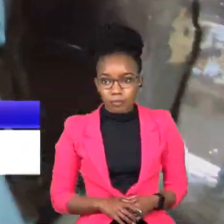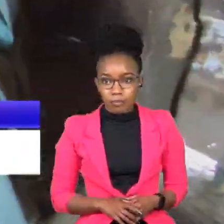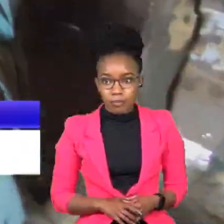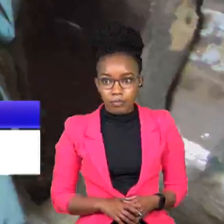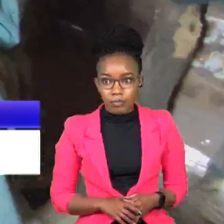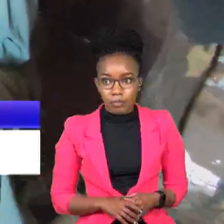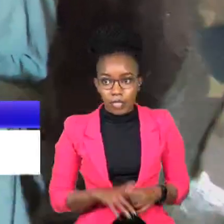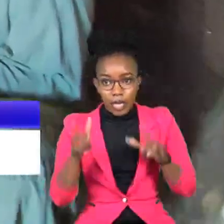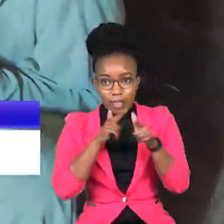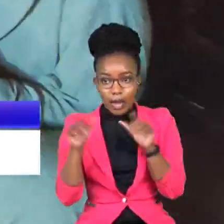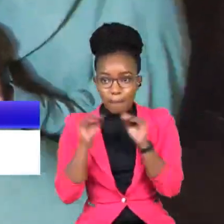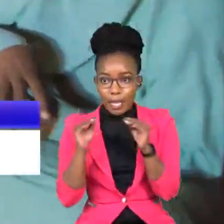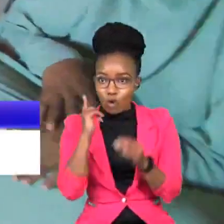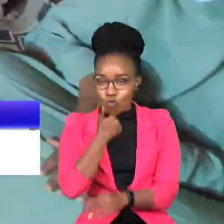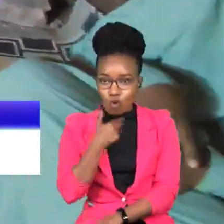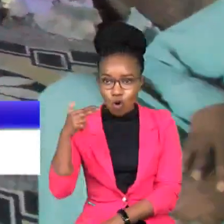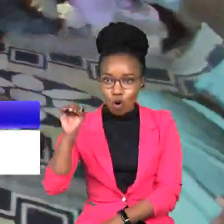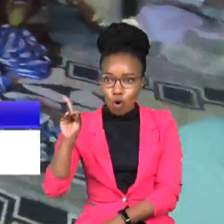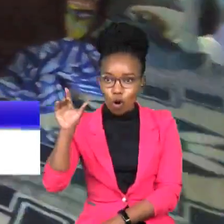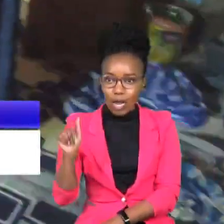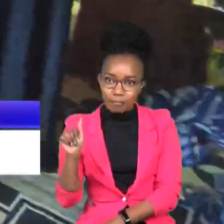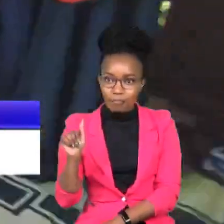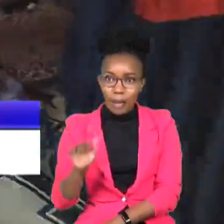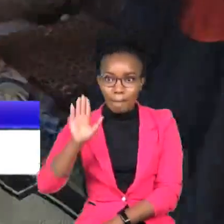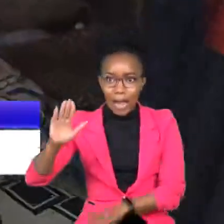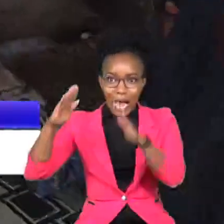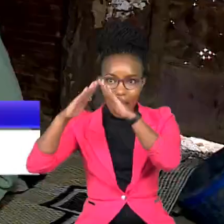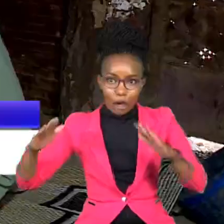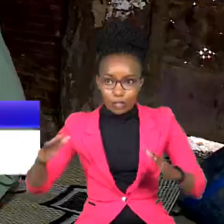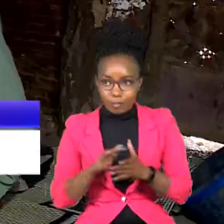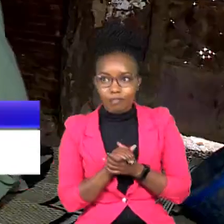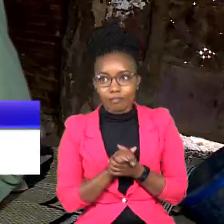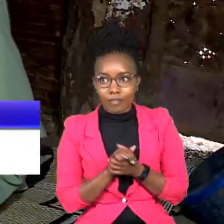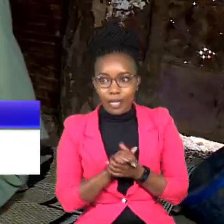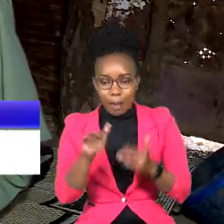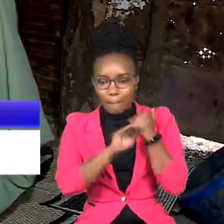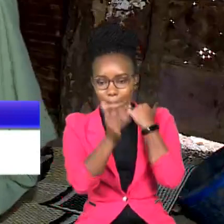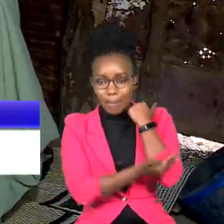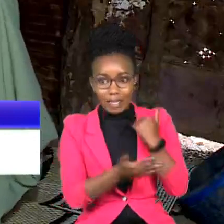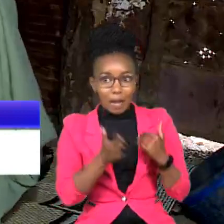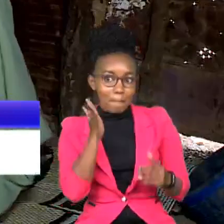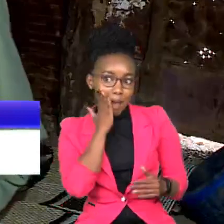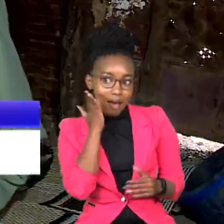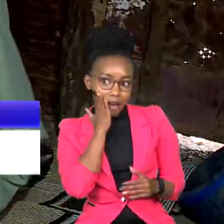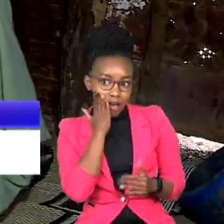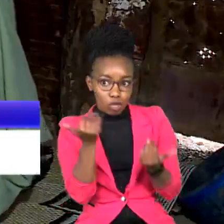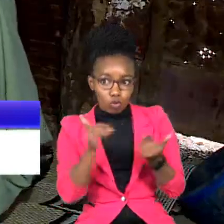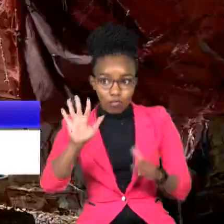We then get to meet Hodan Mohammed Hersi in her humble home, a pregnant mother of 5 and a